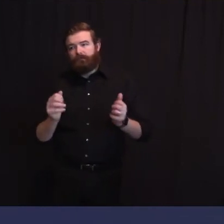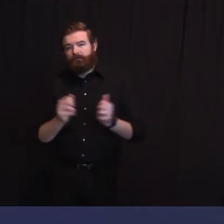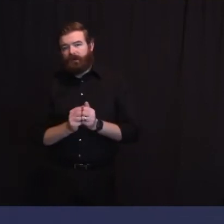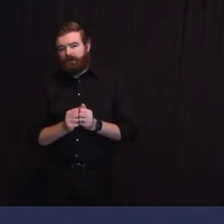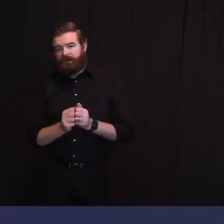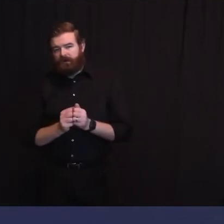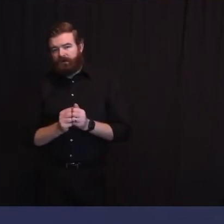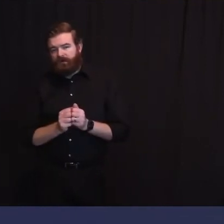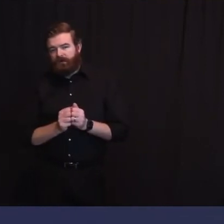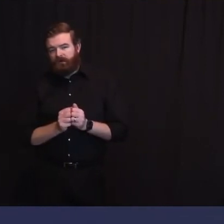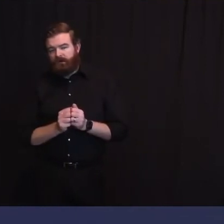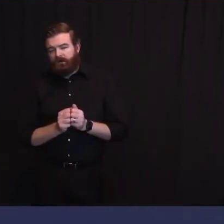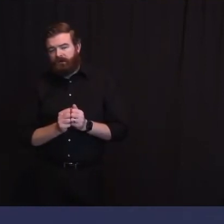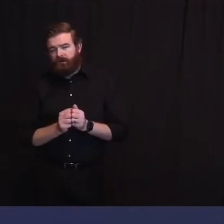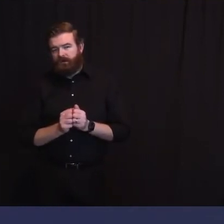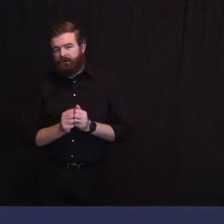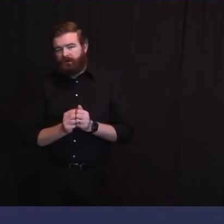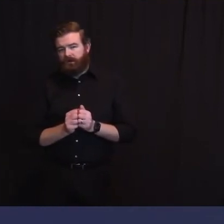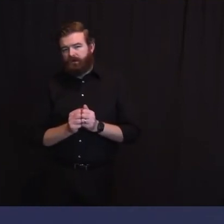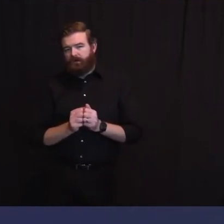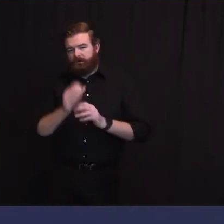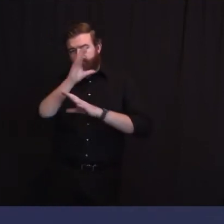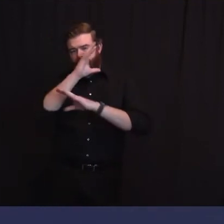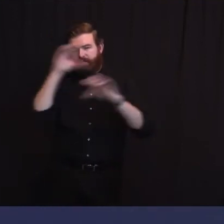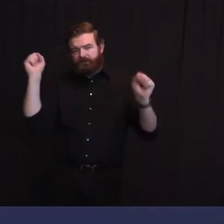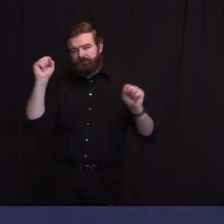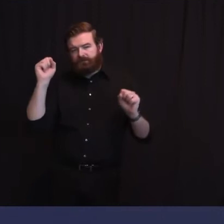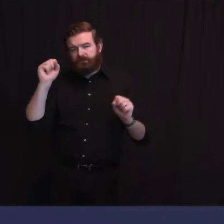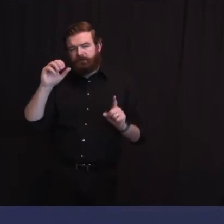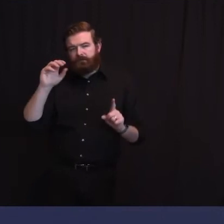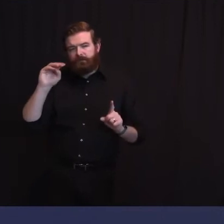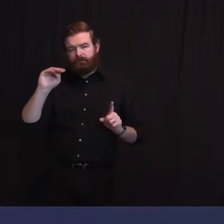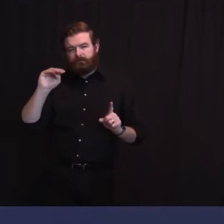yesterday morning, because we need more support from them